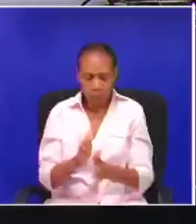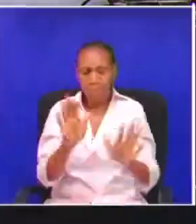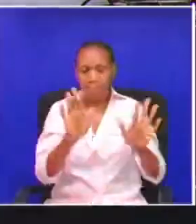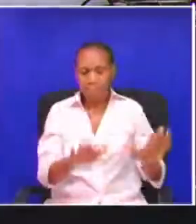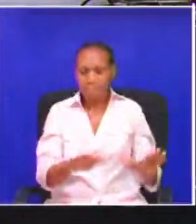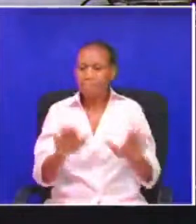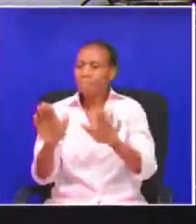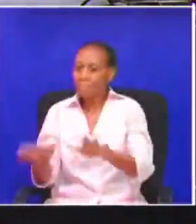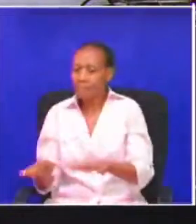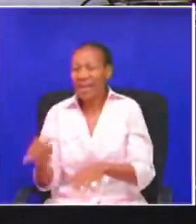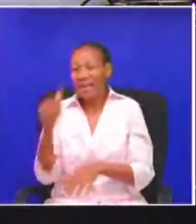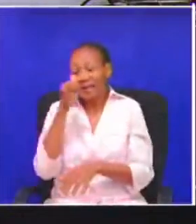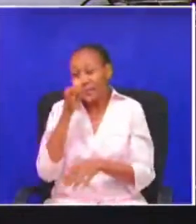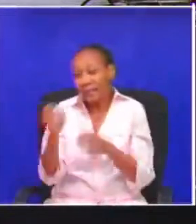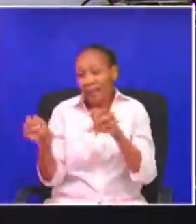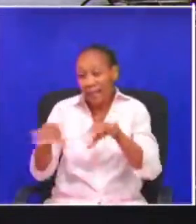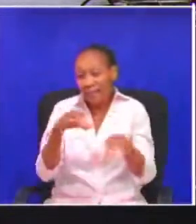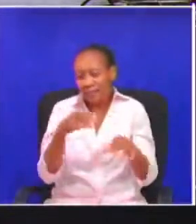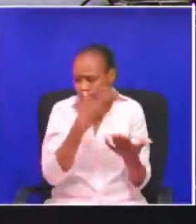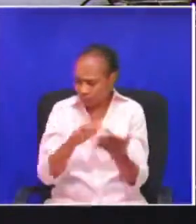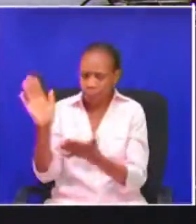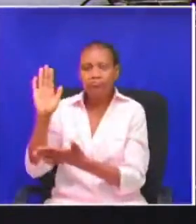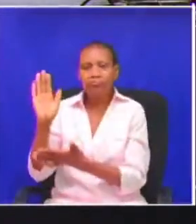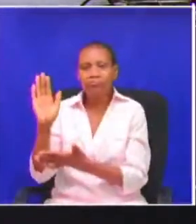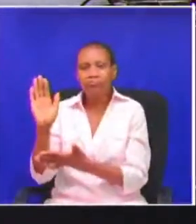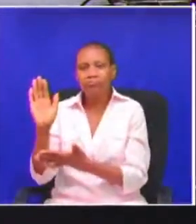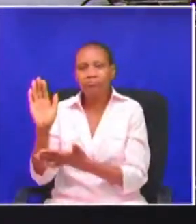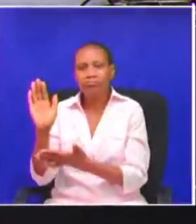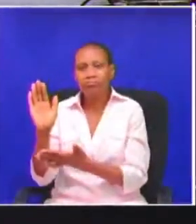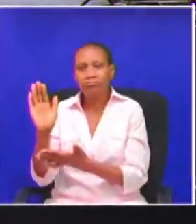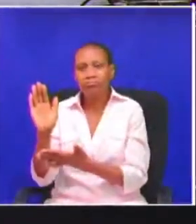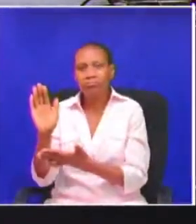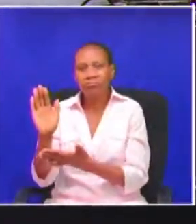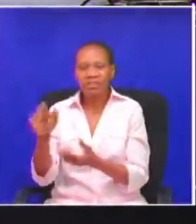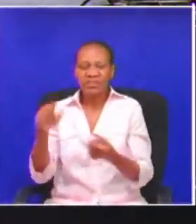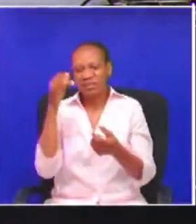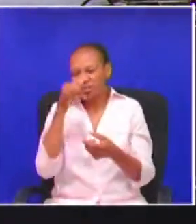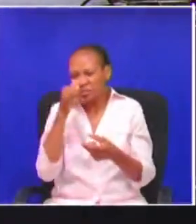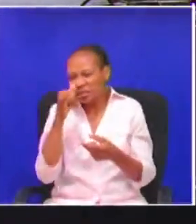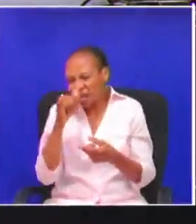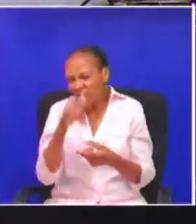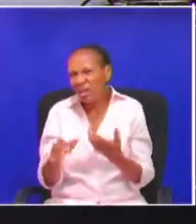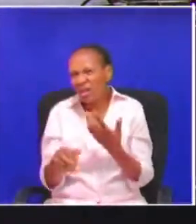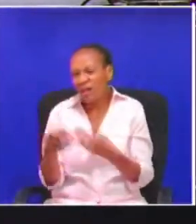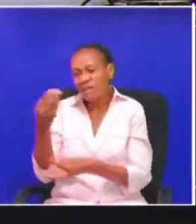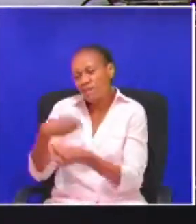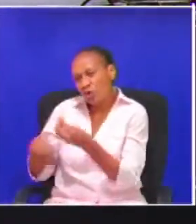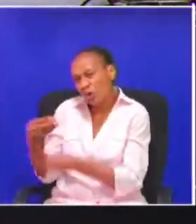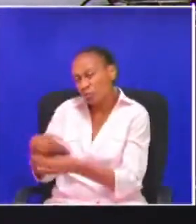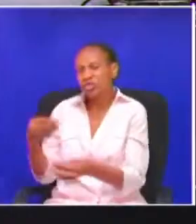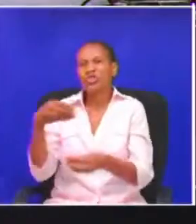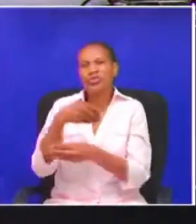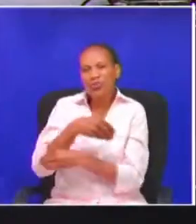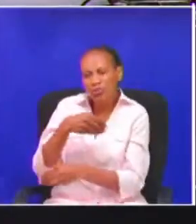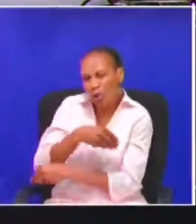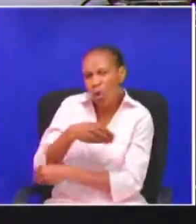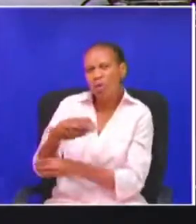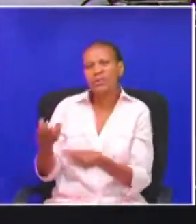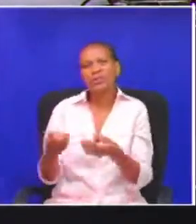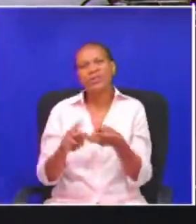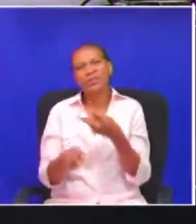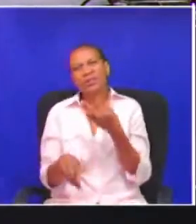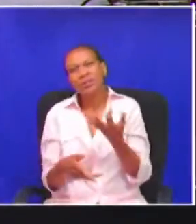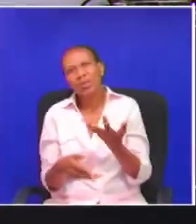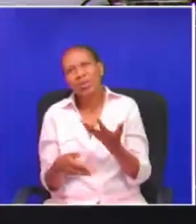that criminality is brought to an end, be it criminality of a fraud nature, corruption nature,